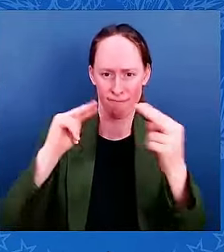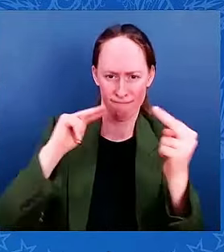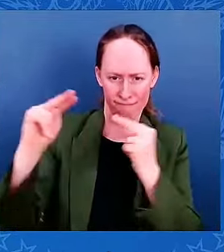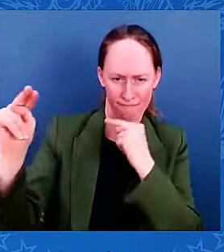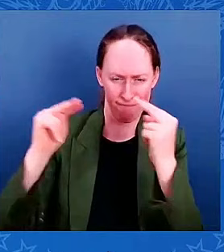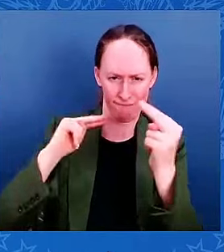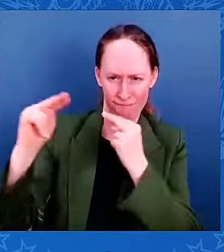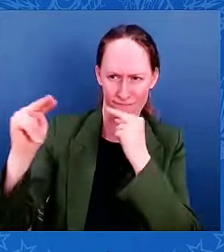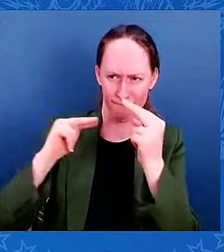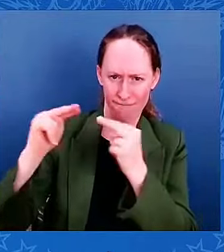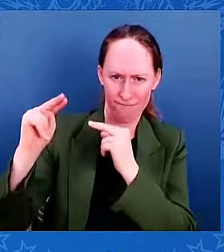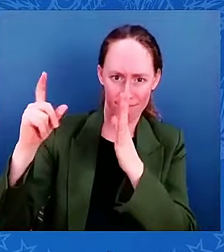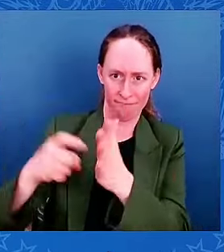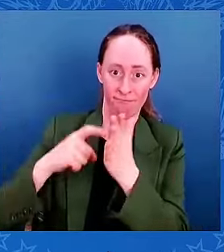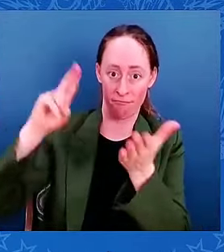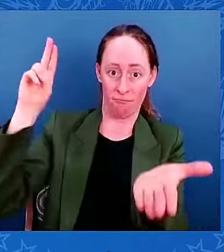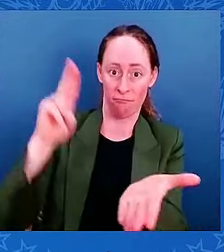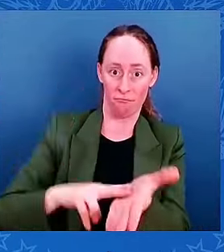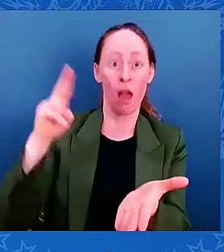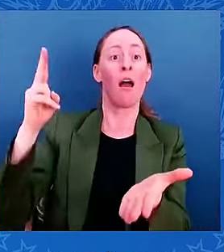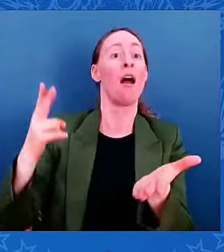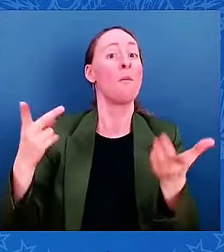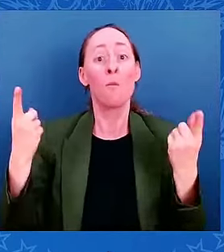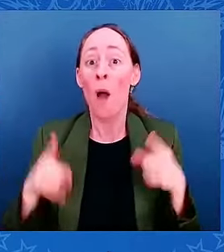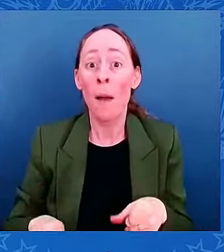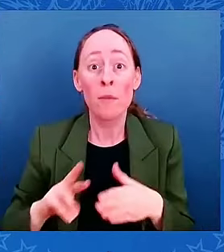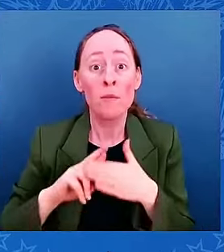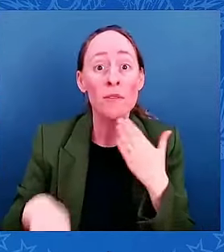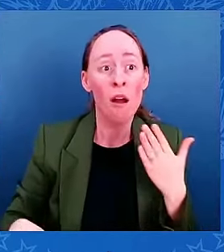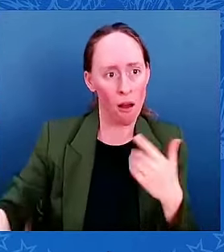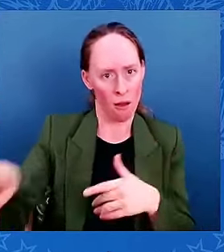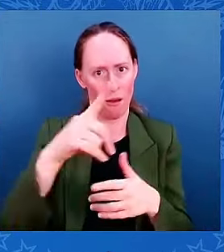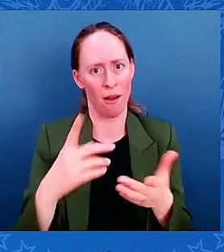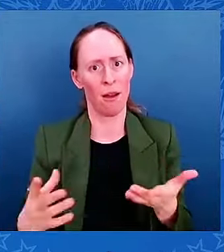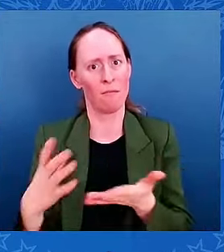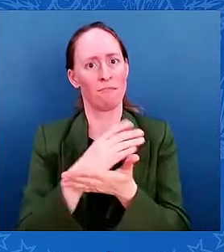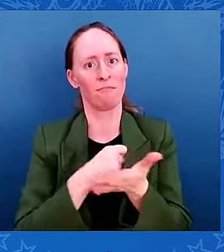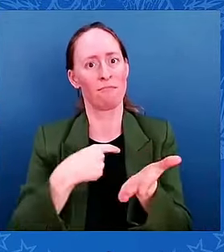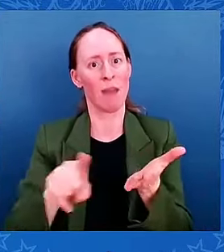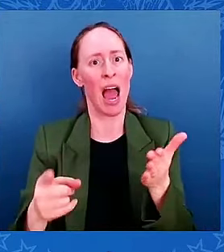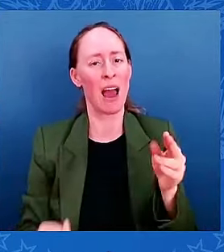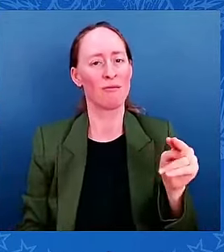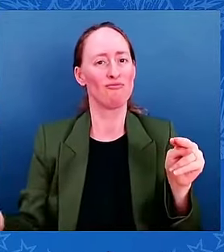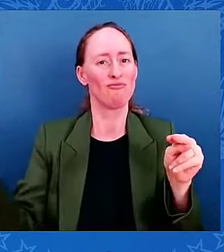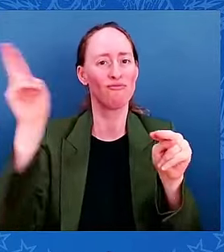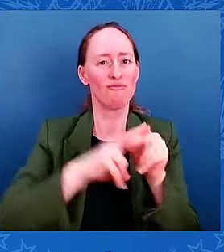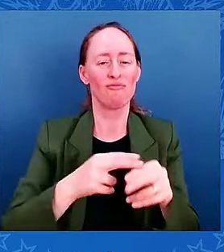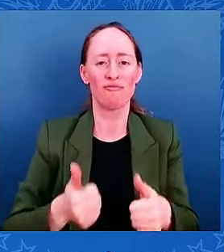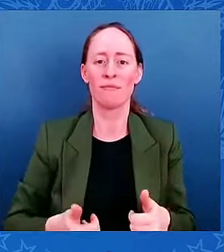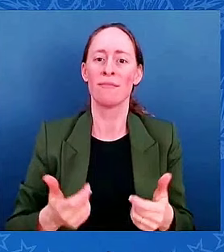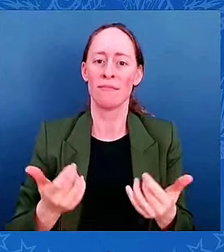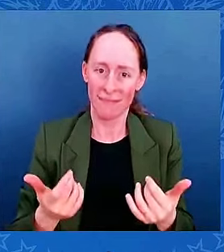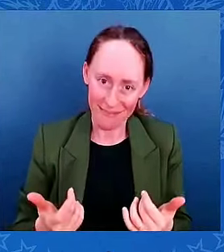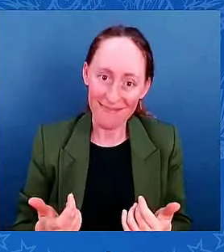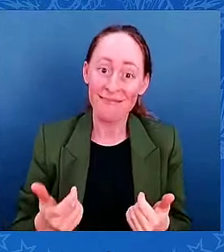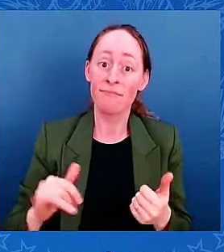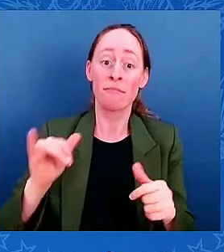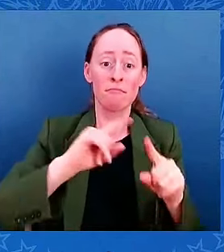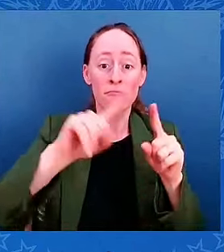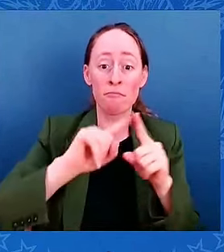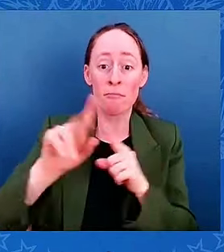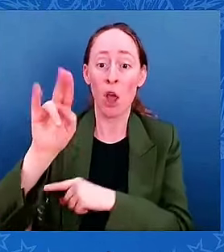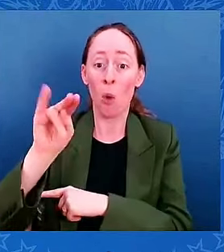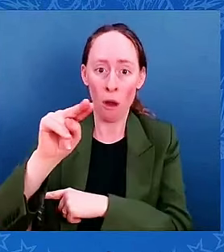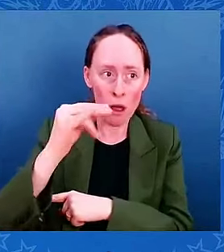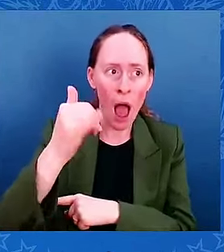only unions with recent hardworking success. From the SEIU to the writers and actors, dock workers, healthcare workers,